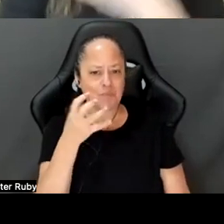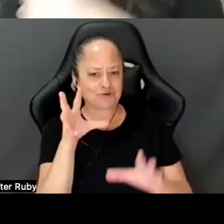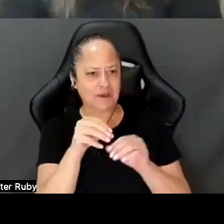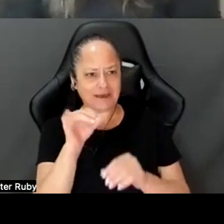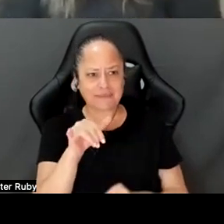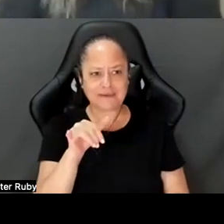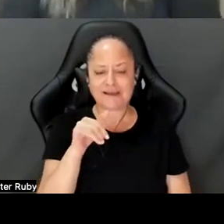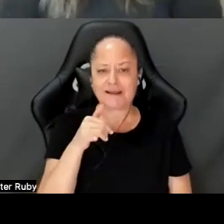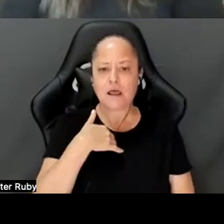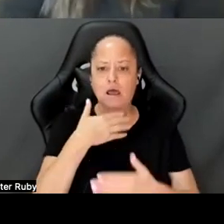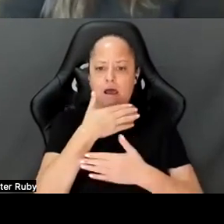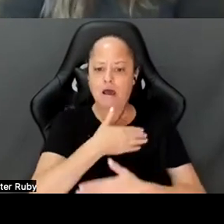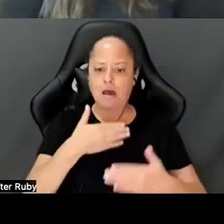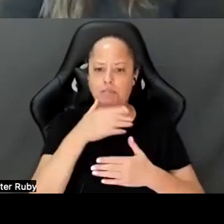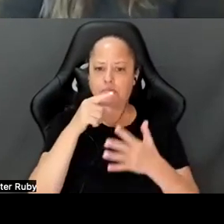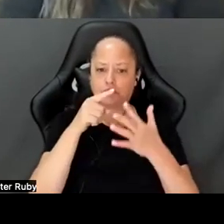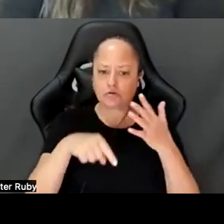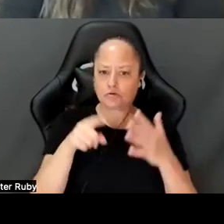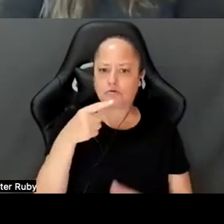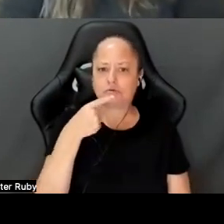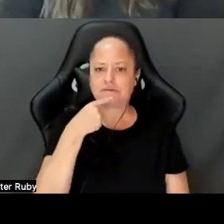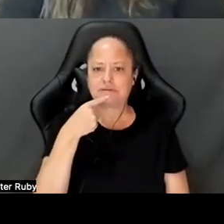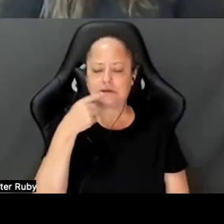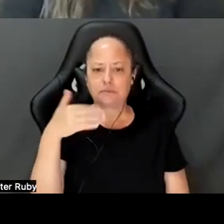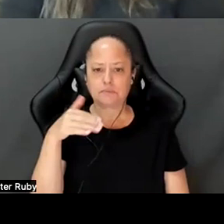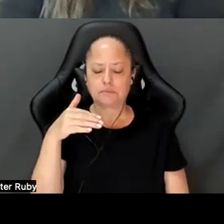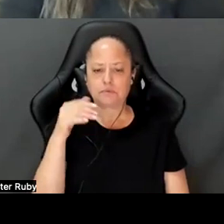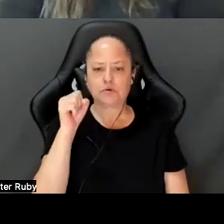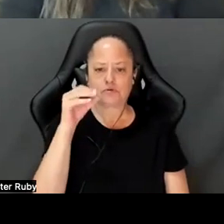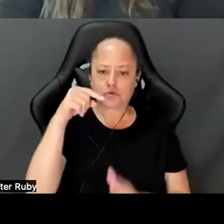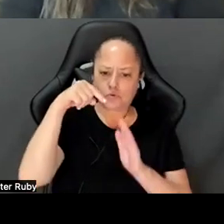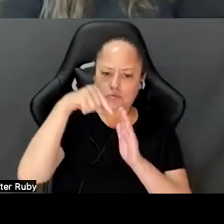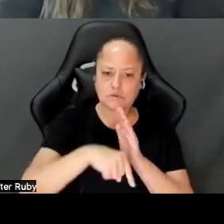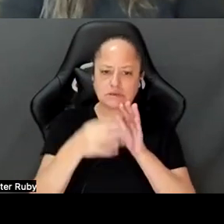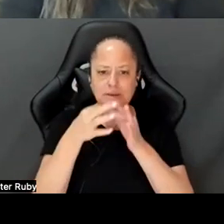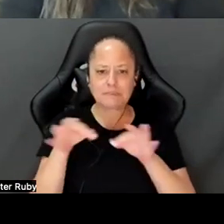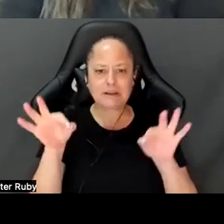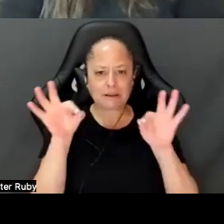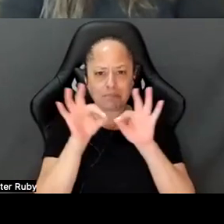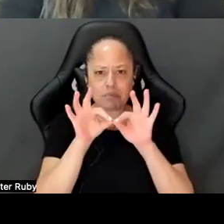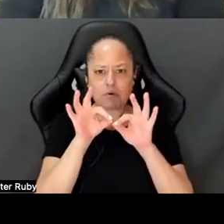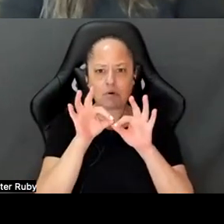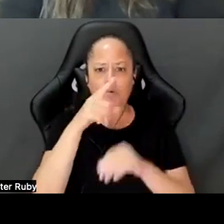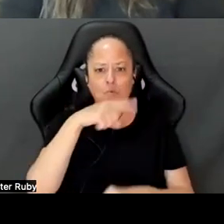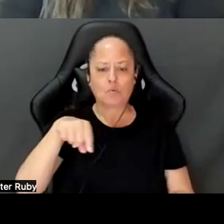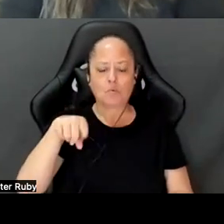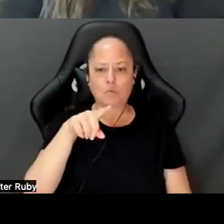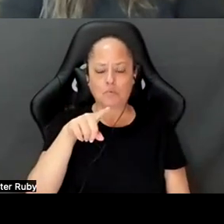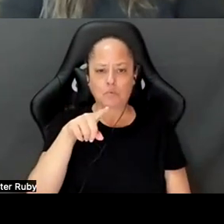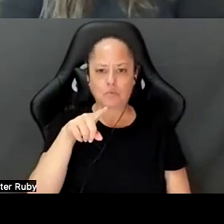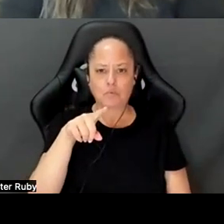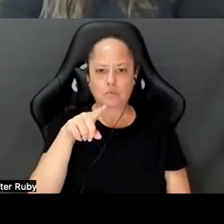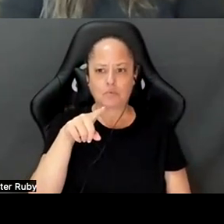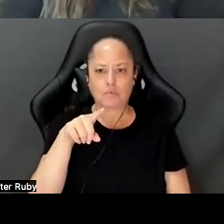I appreciate everything that you just said, because it's so deep and important, because we really, not just